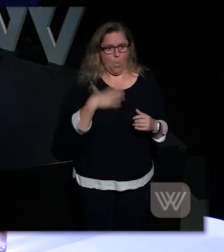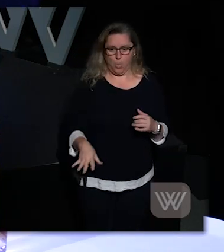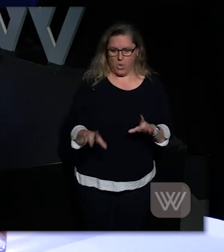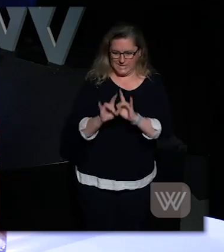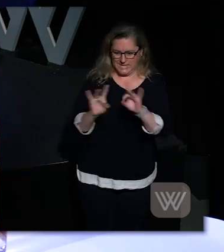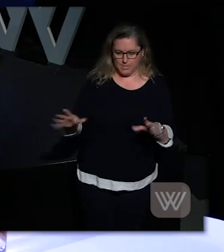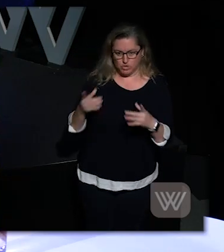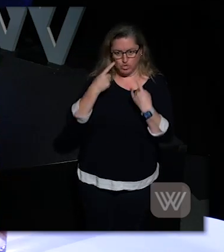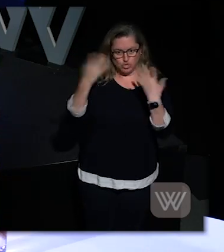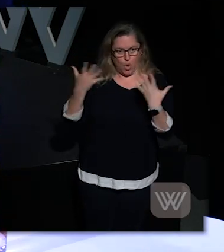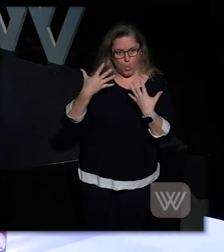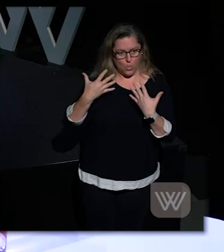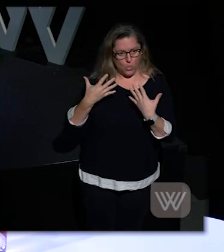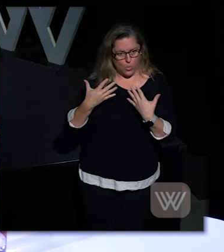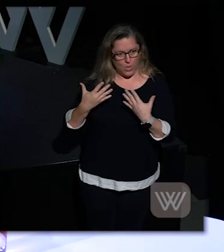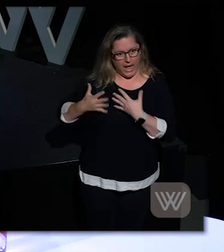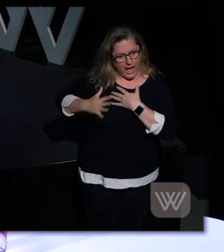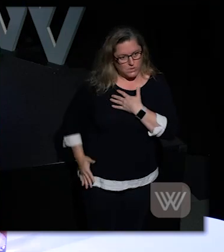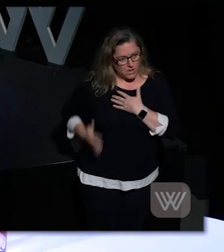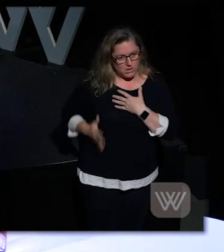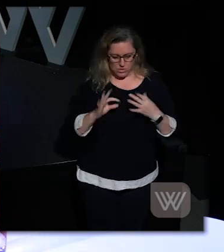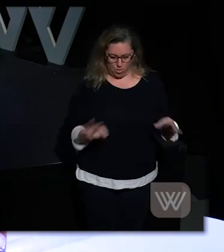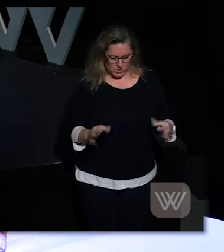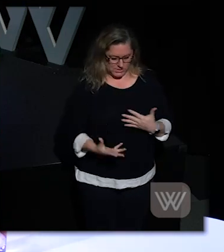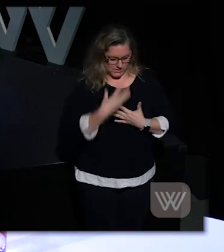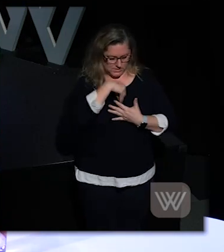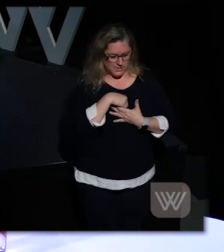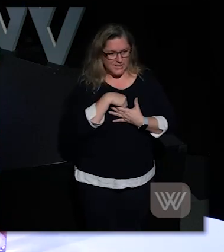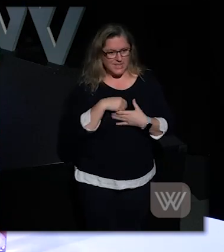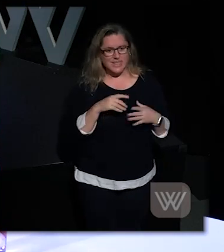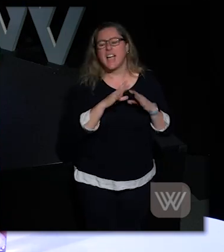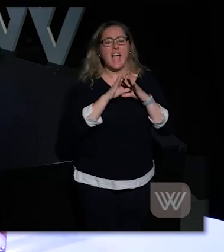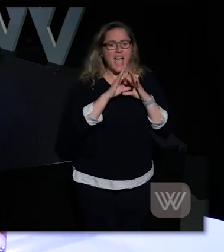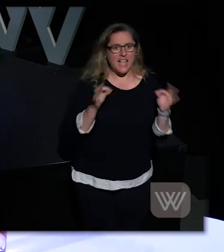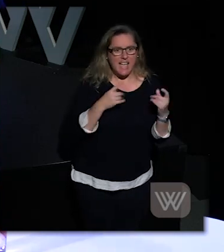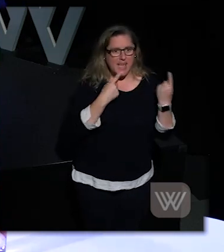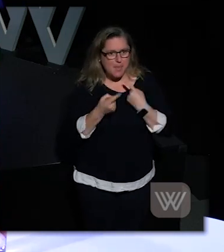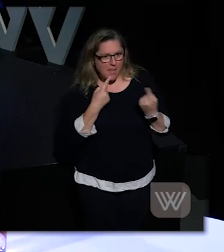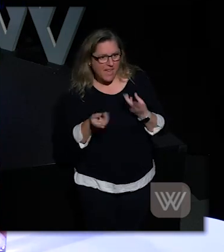outside rather than the inside. So I can't really explain it in a way that doesn't sound bananas, but